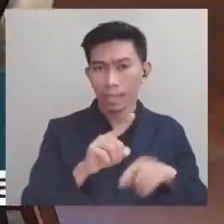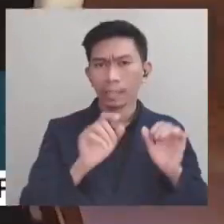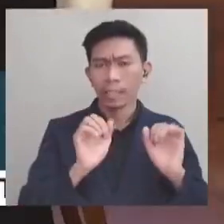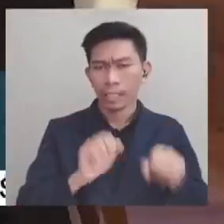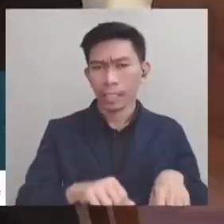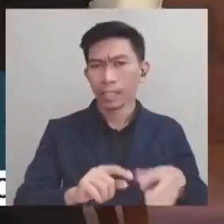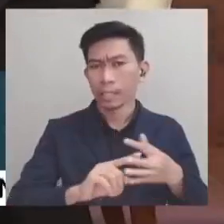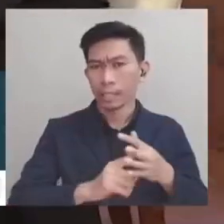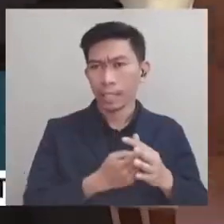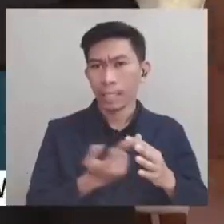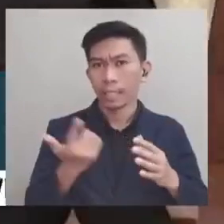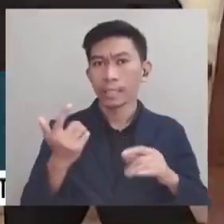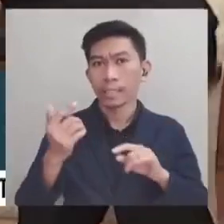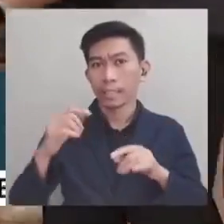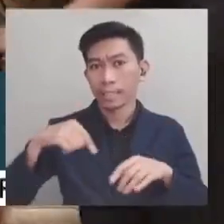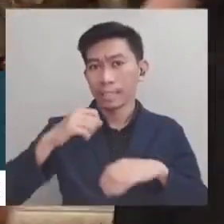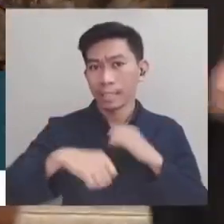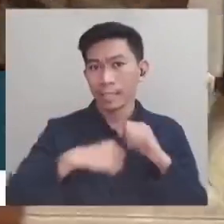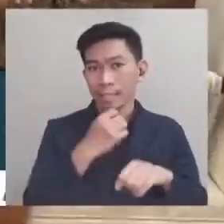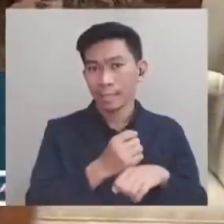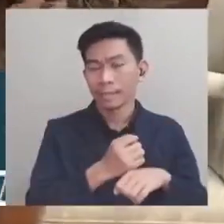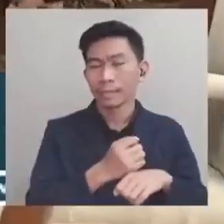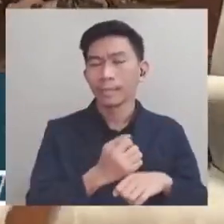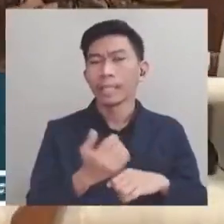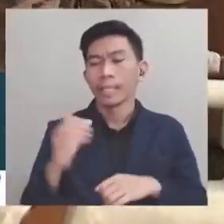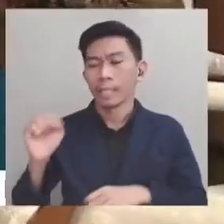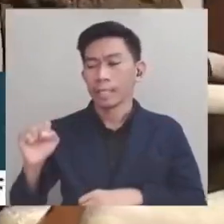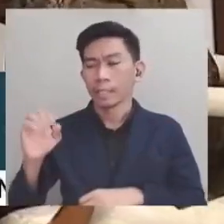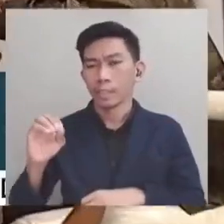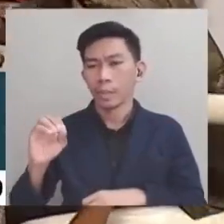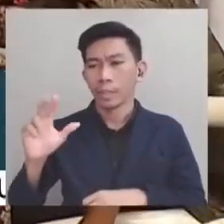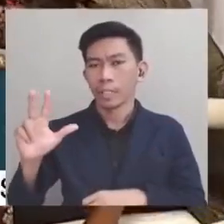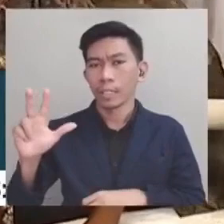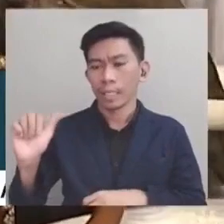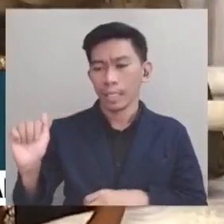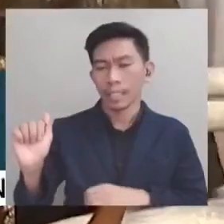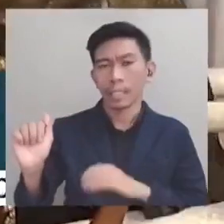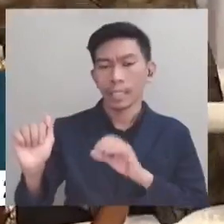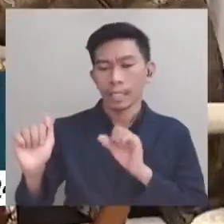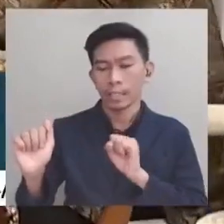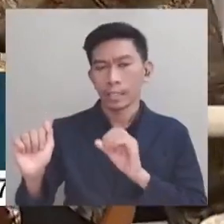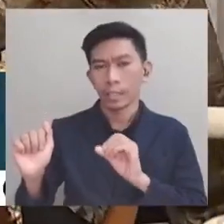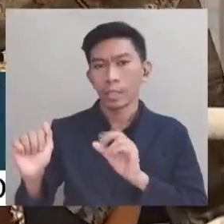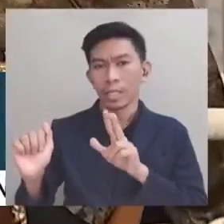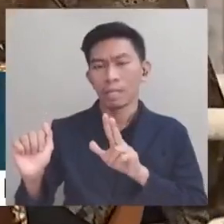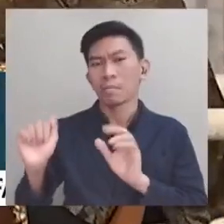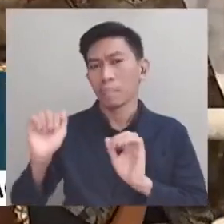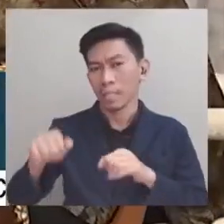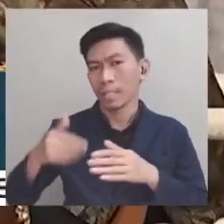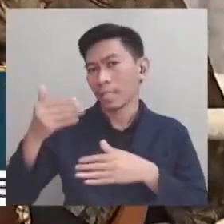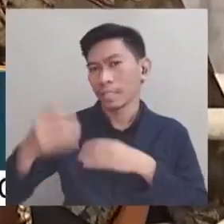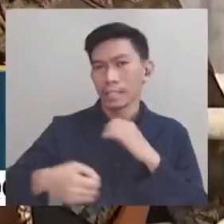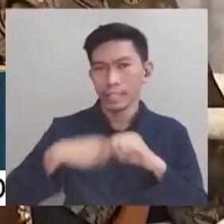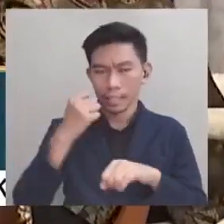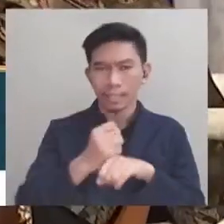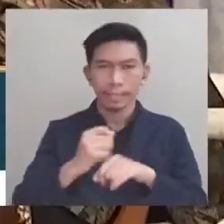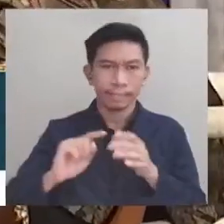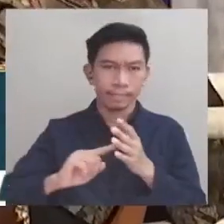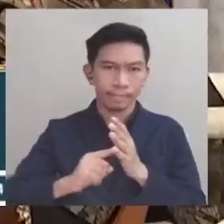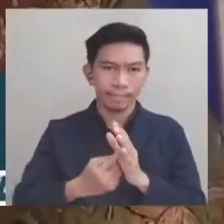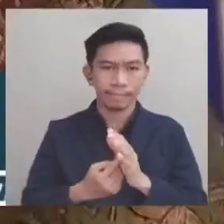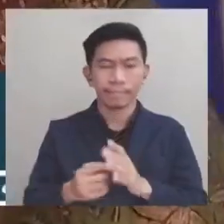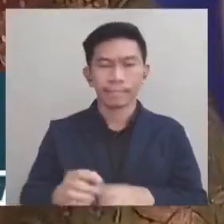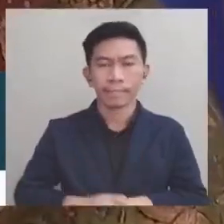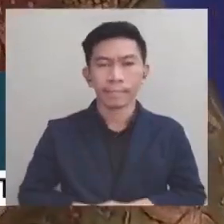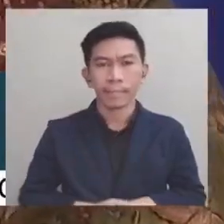this year, while contract package S03A and S03 may begin by the first quarter of next year. Government targets the